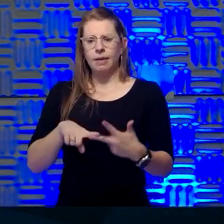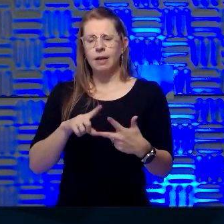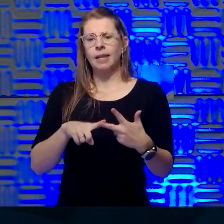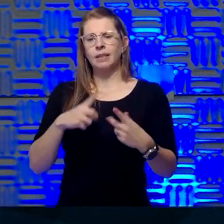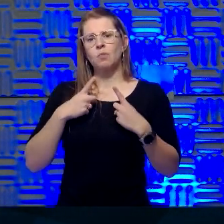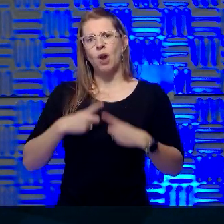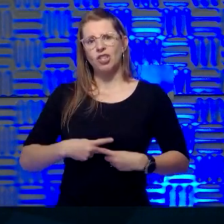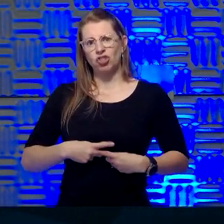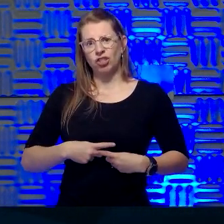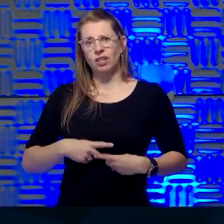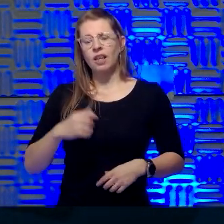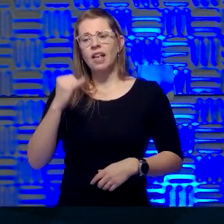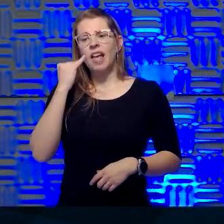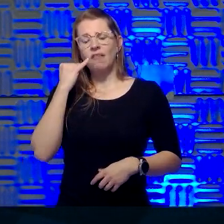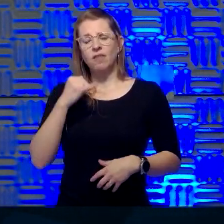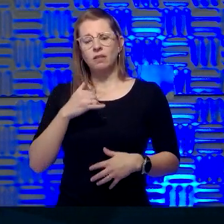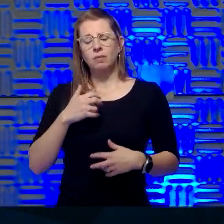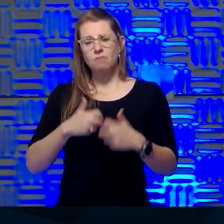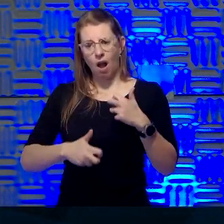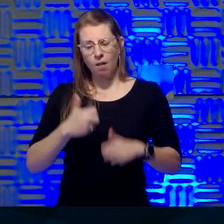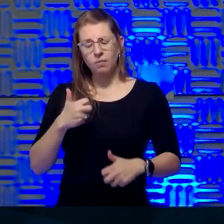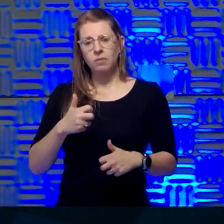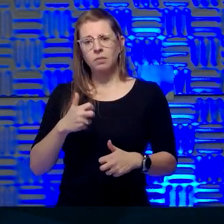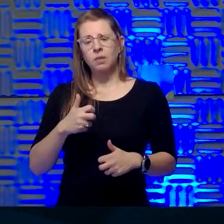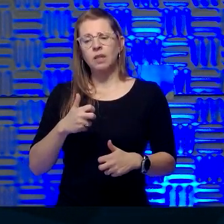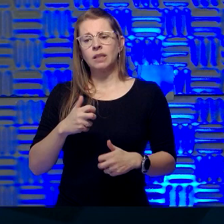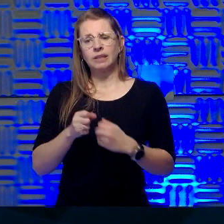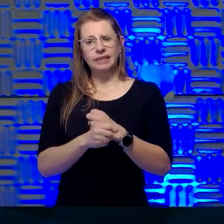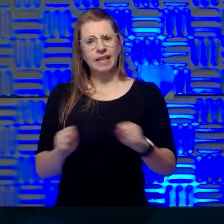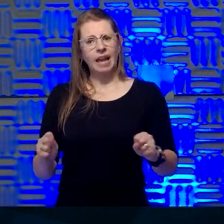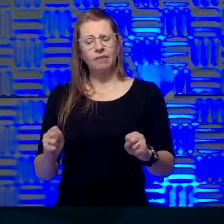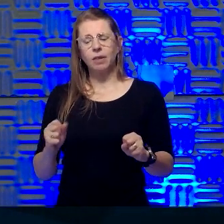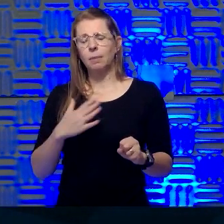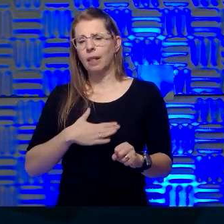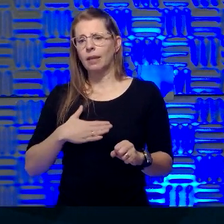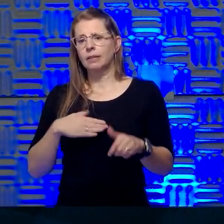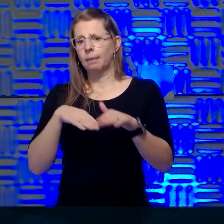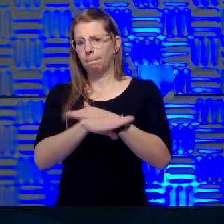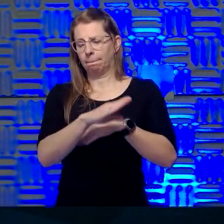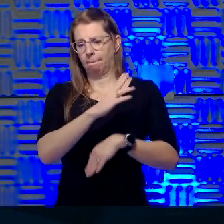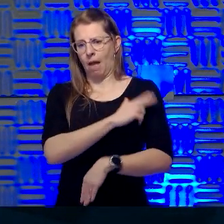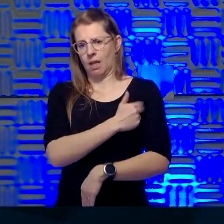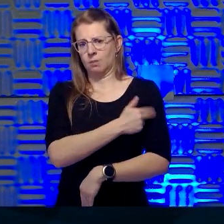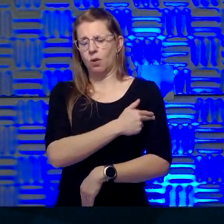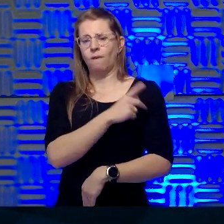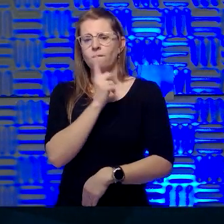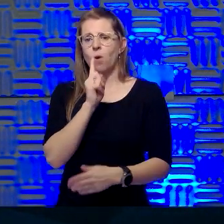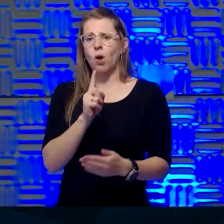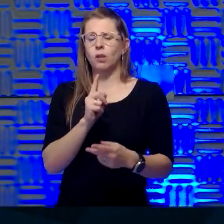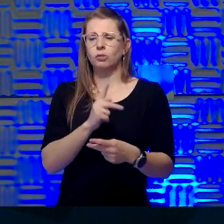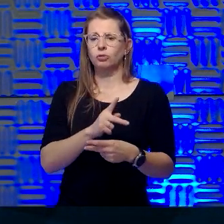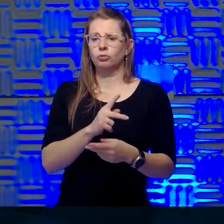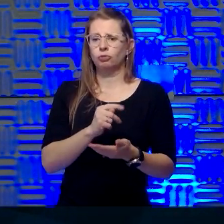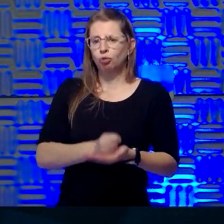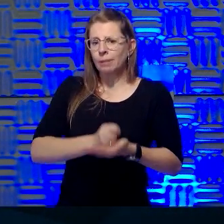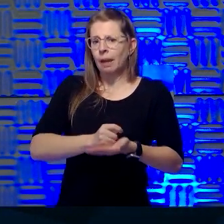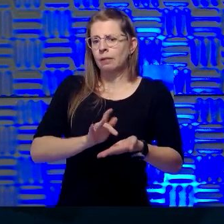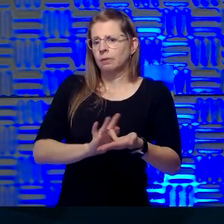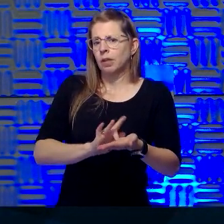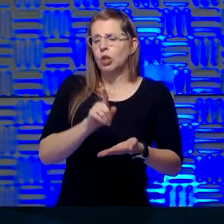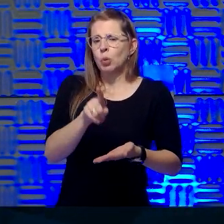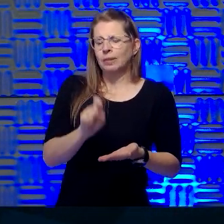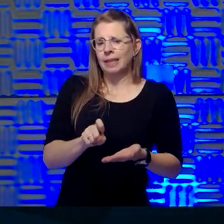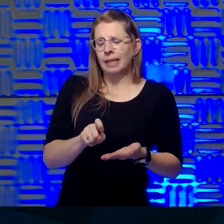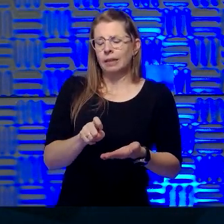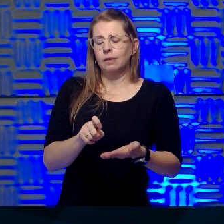you're having problems, it is as safe as it can be to come in and get the treatment you need without having